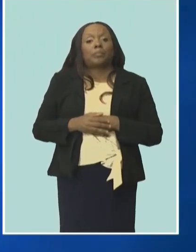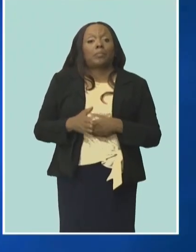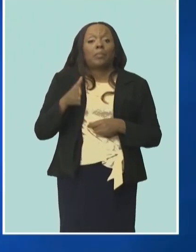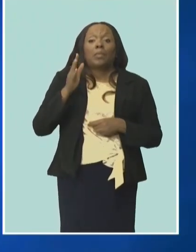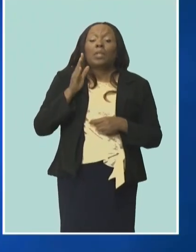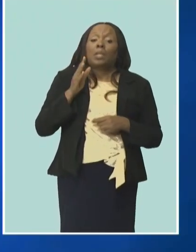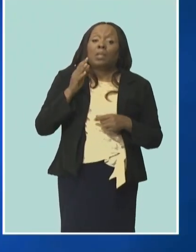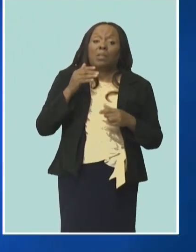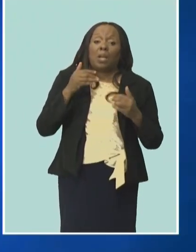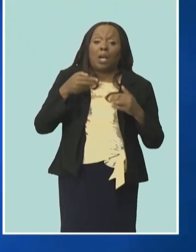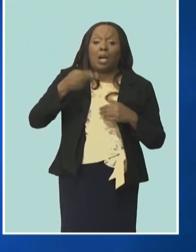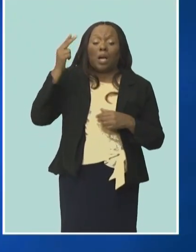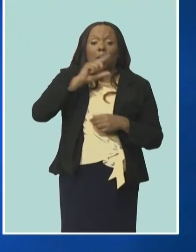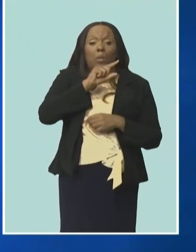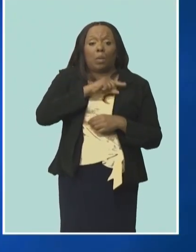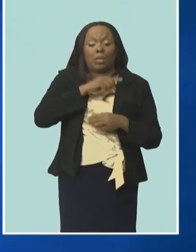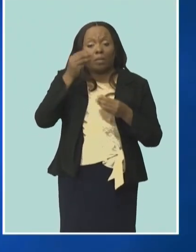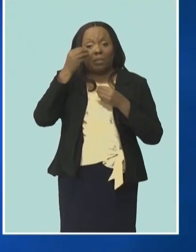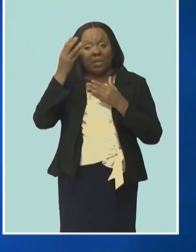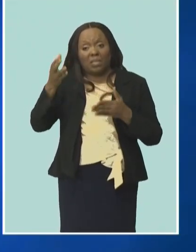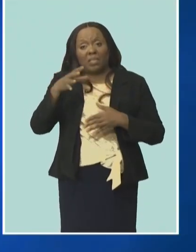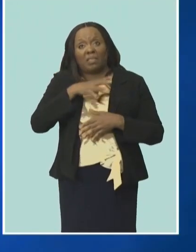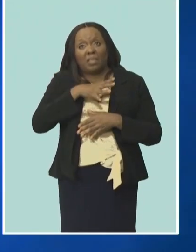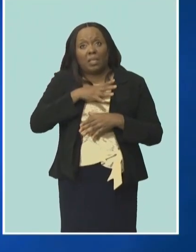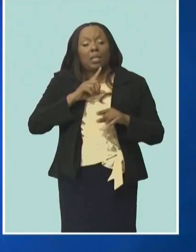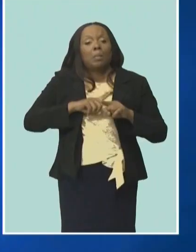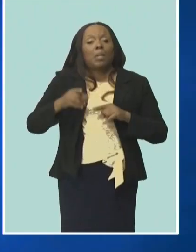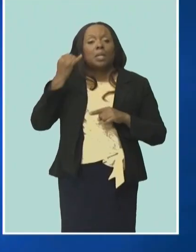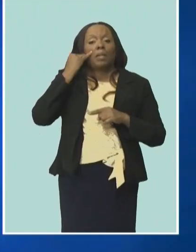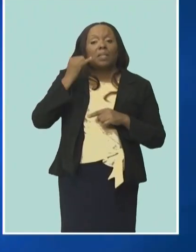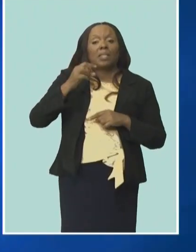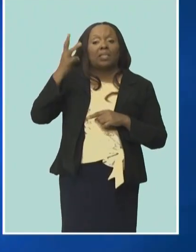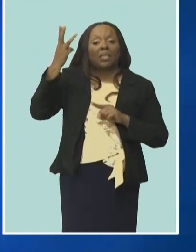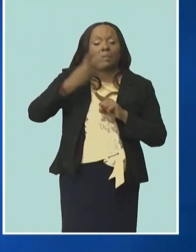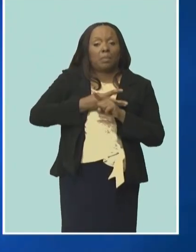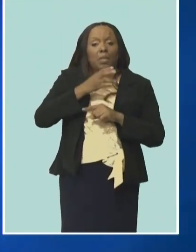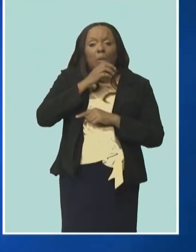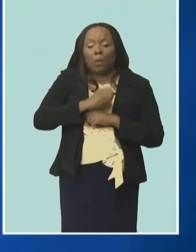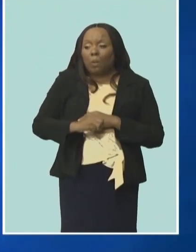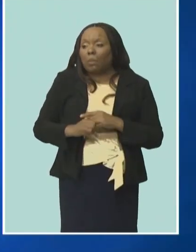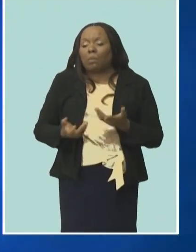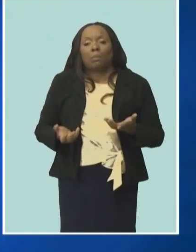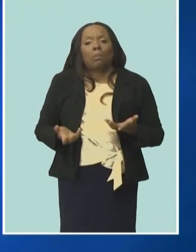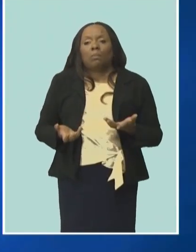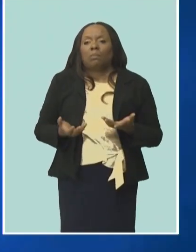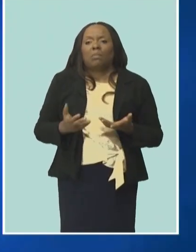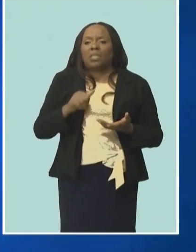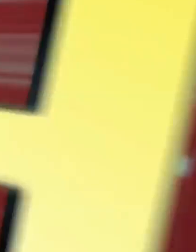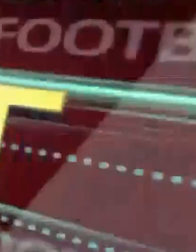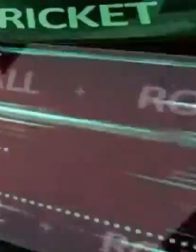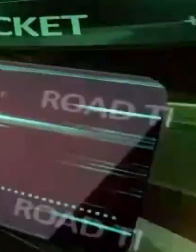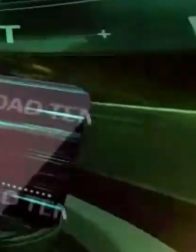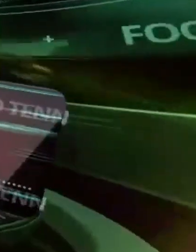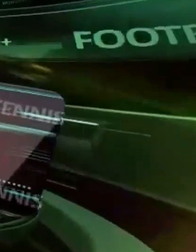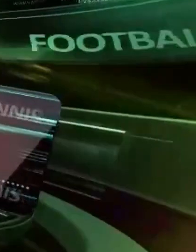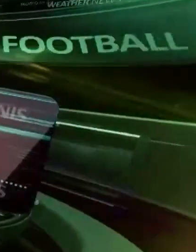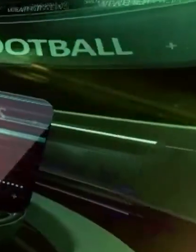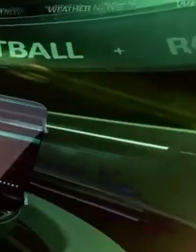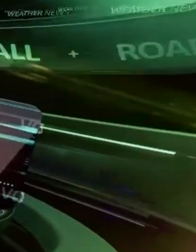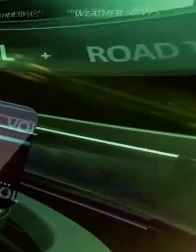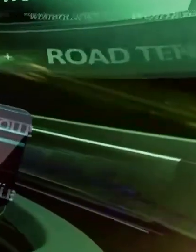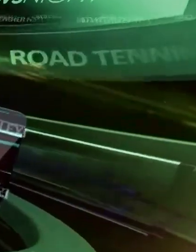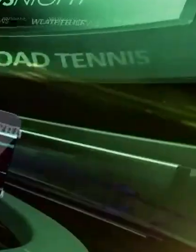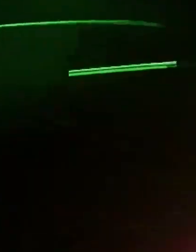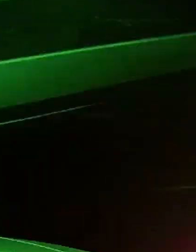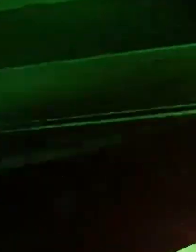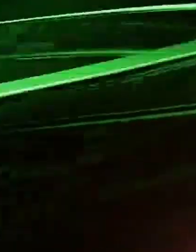data, but if it's 6 months old, then it's probably not going to be that useful for you to make a decision. Sports